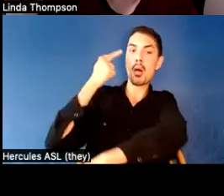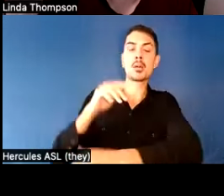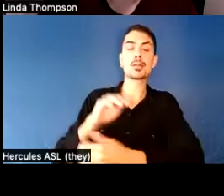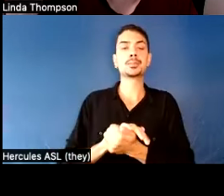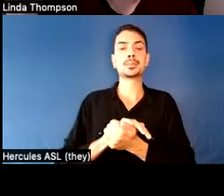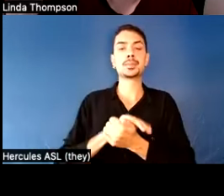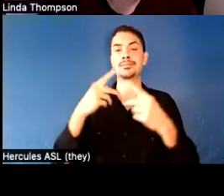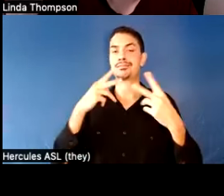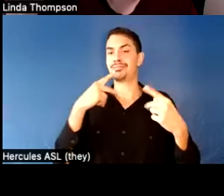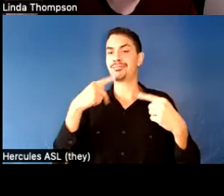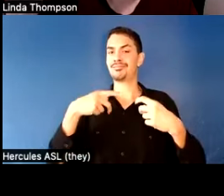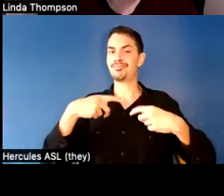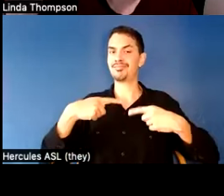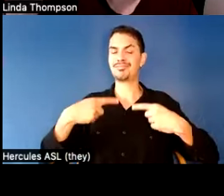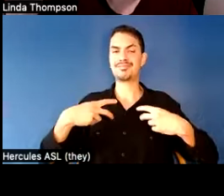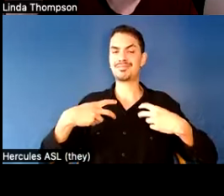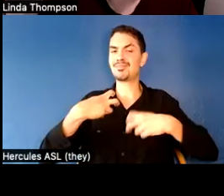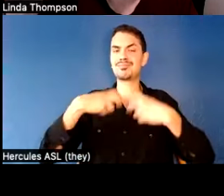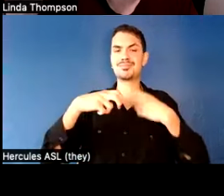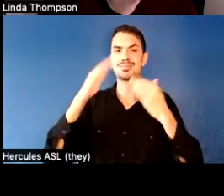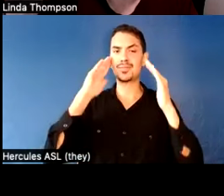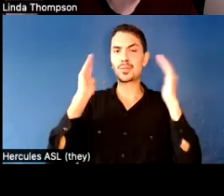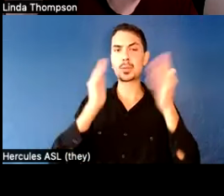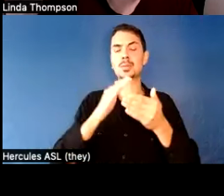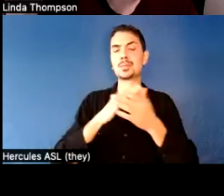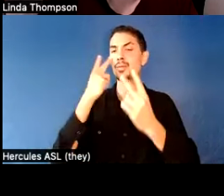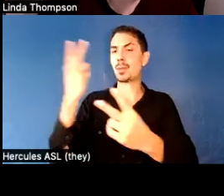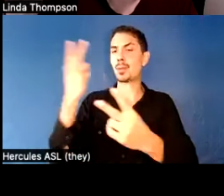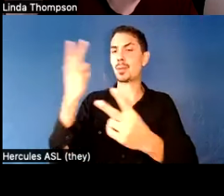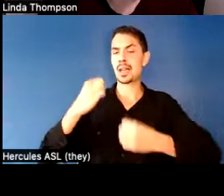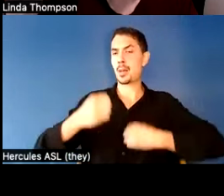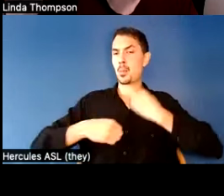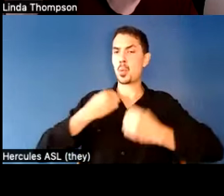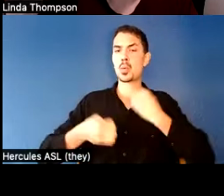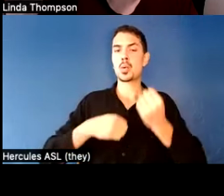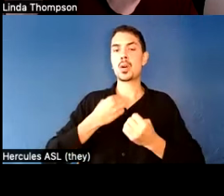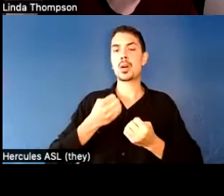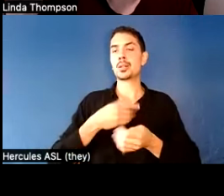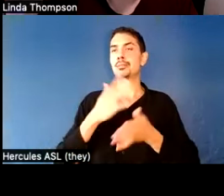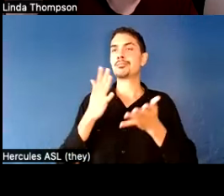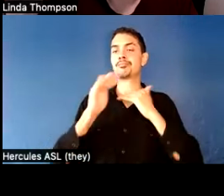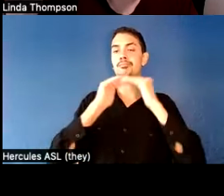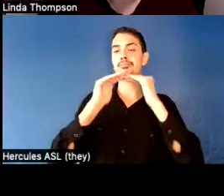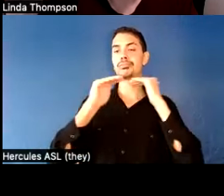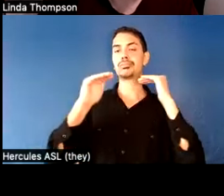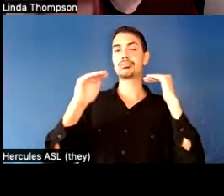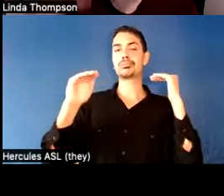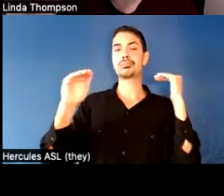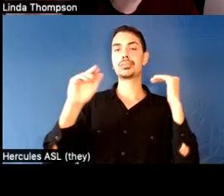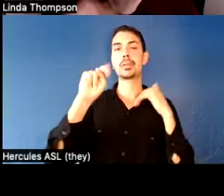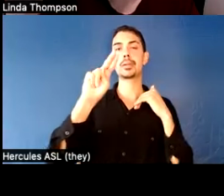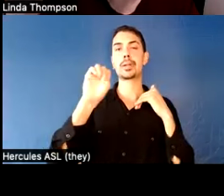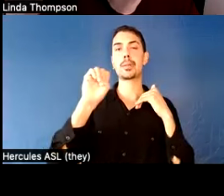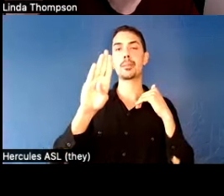numbing. It's almost as though the body has and the brain has a way of protecting the person, and there can